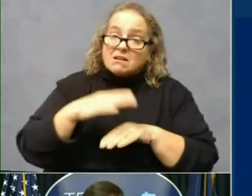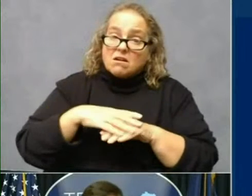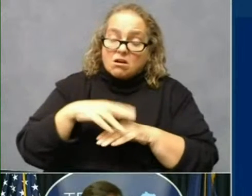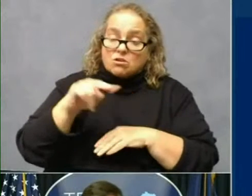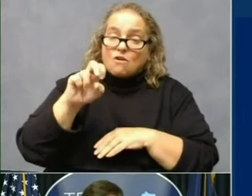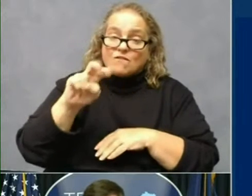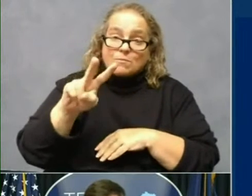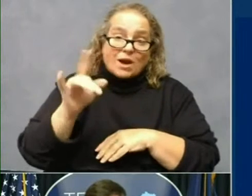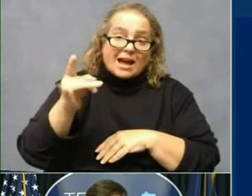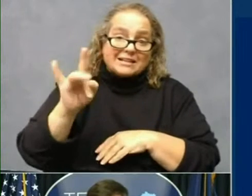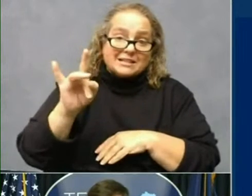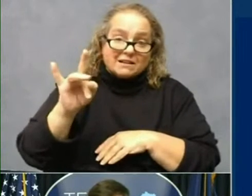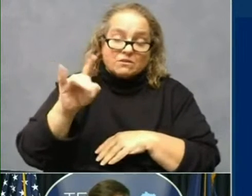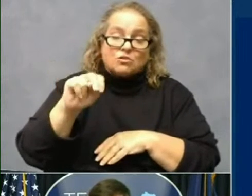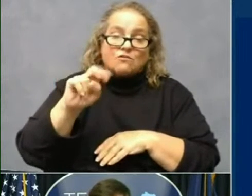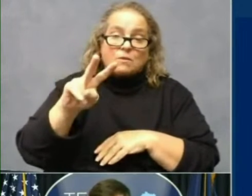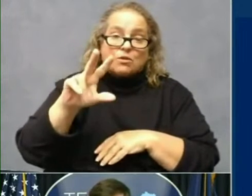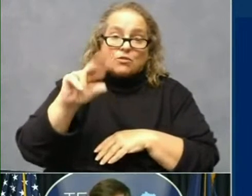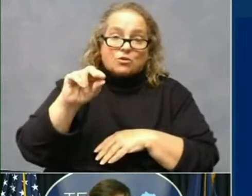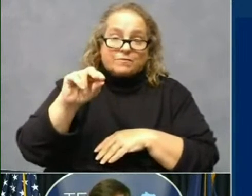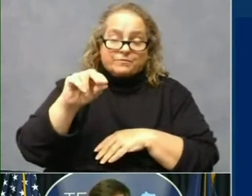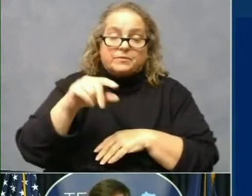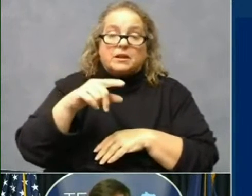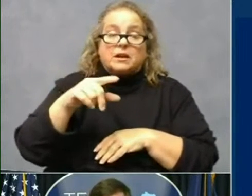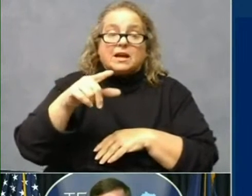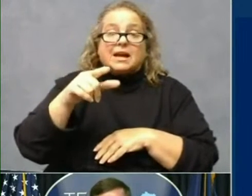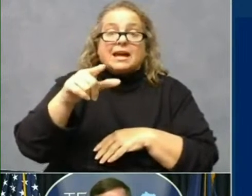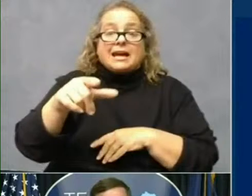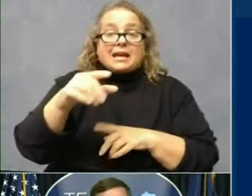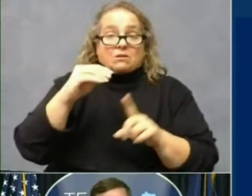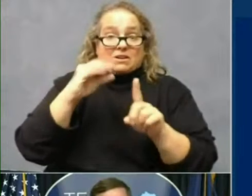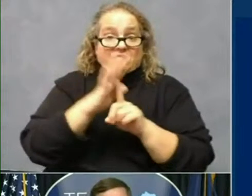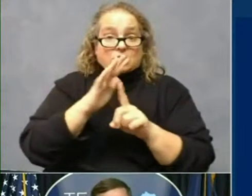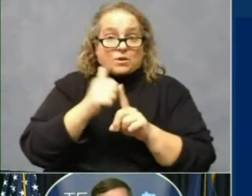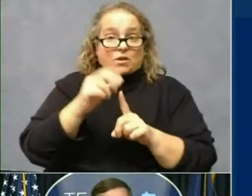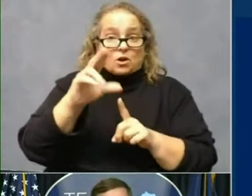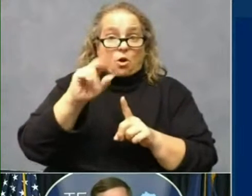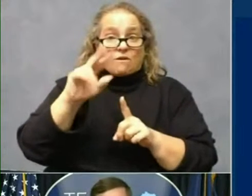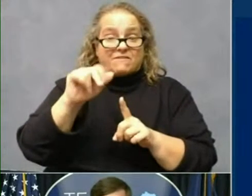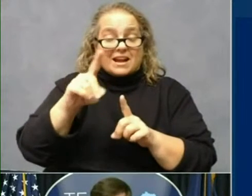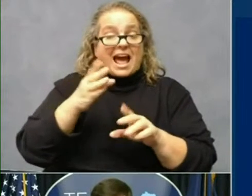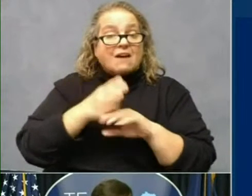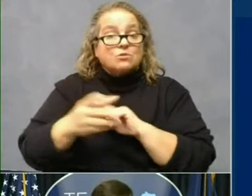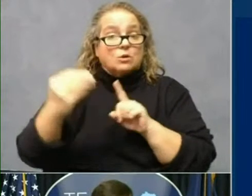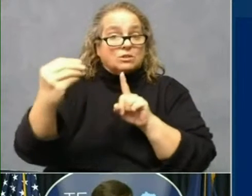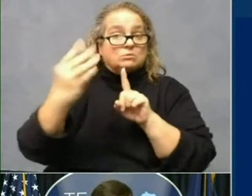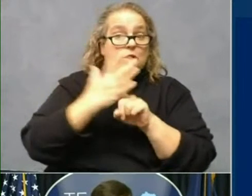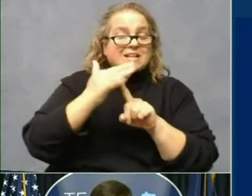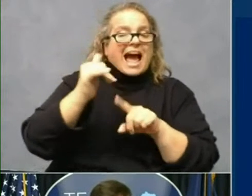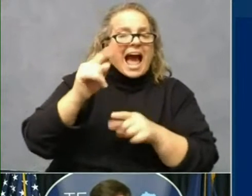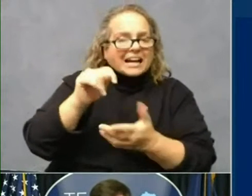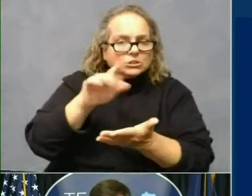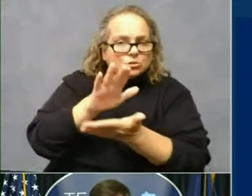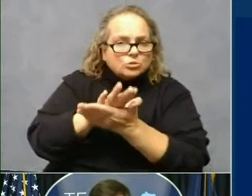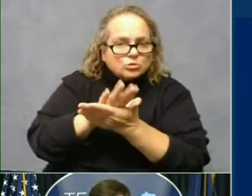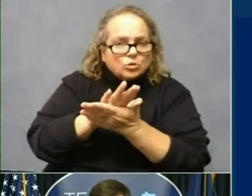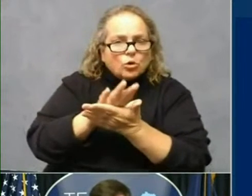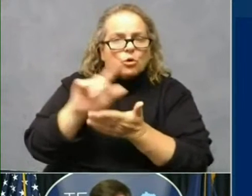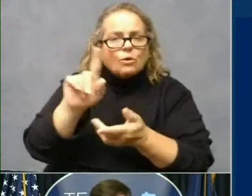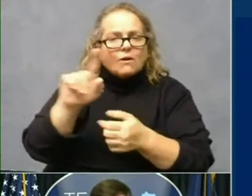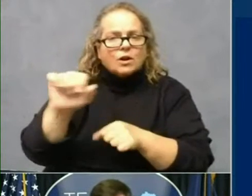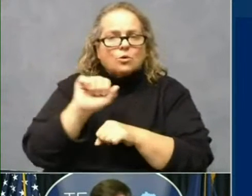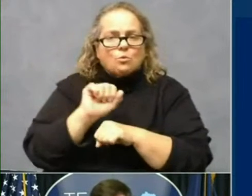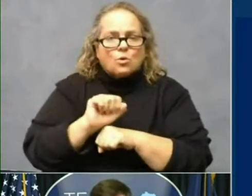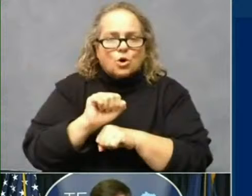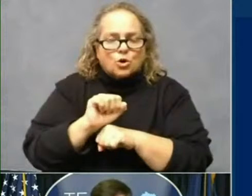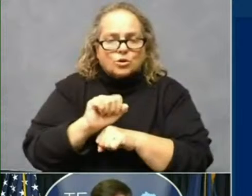received confirmation of being infected with COVID after exposure at the school where he worked. He entered Baptist Hospital